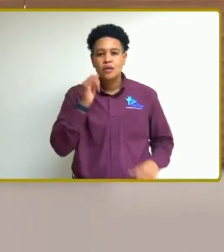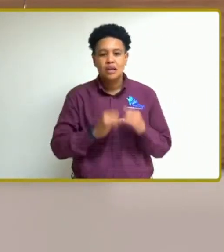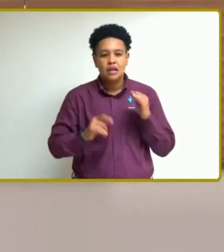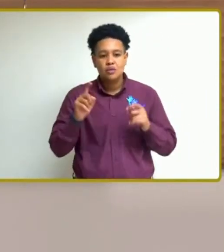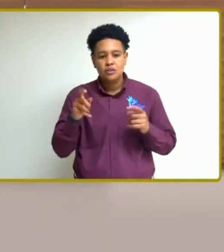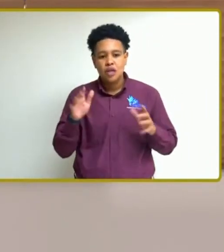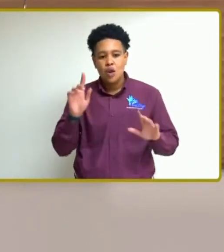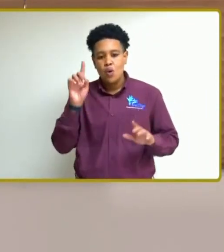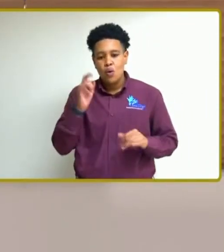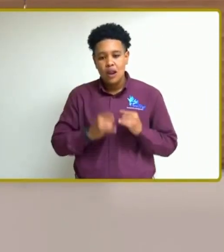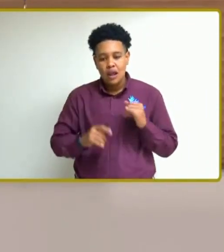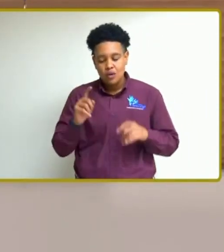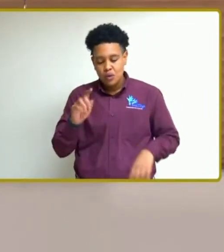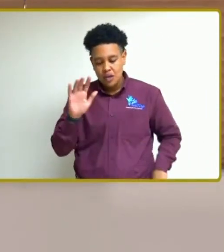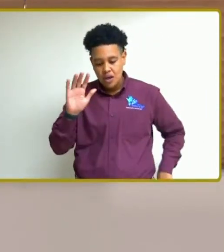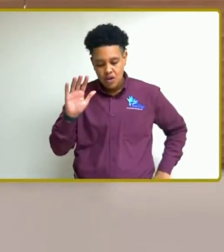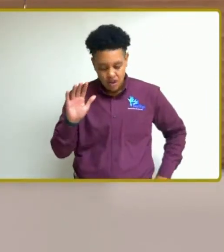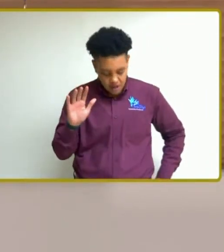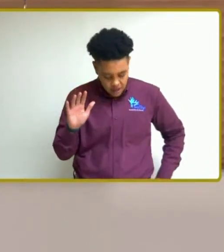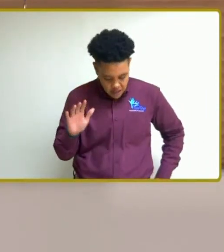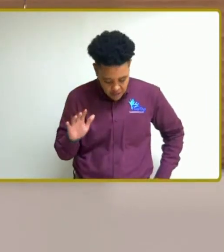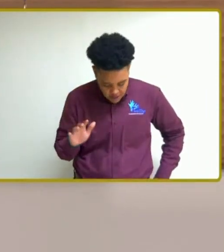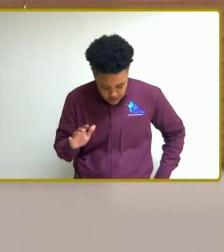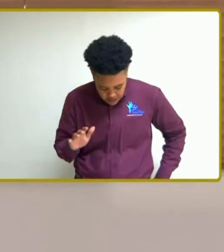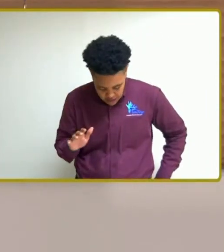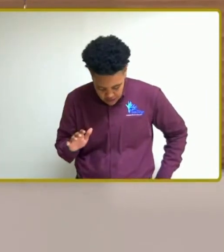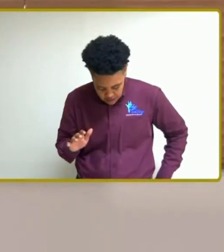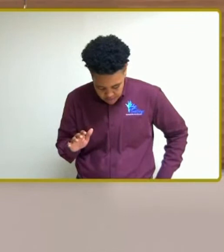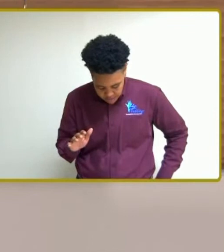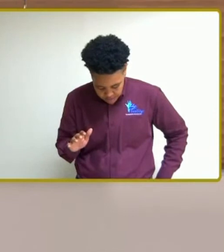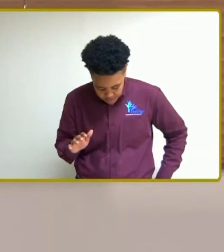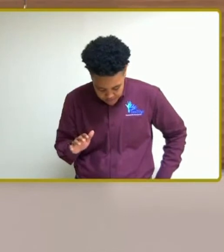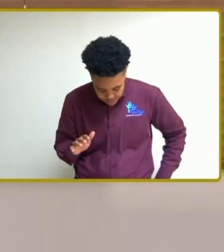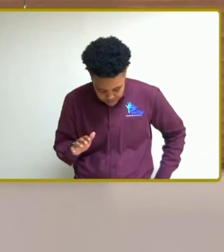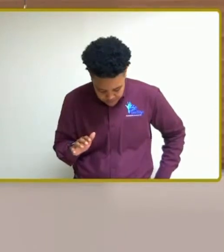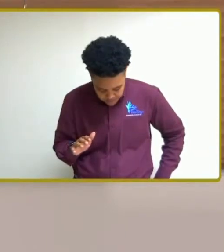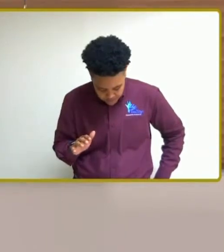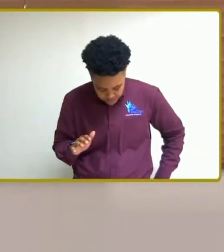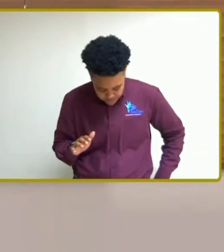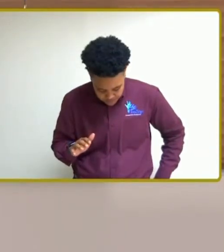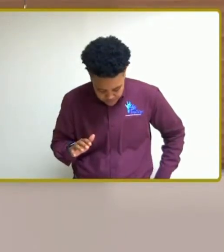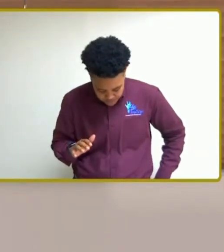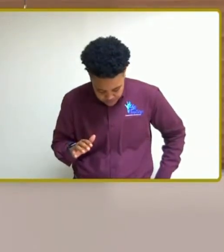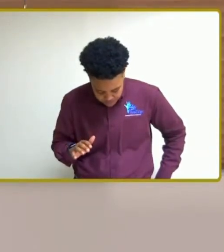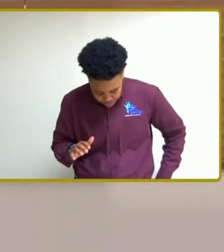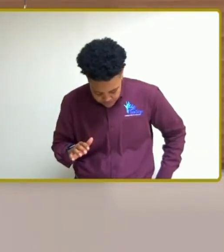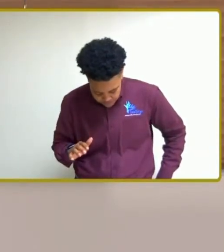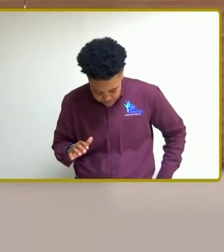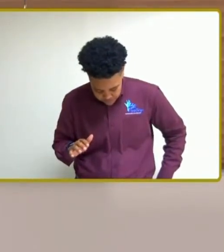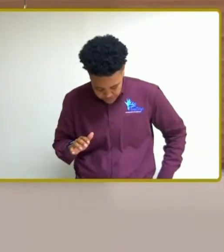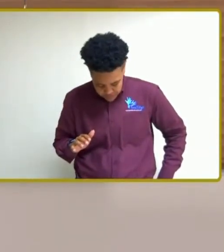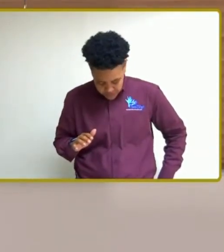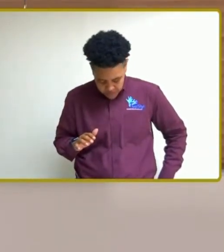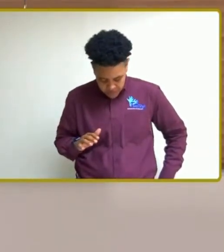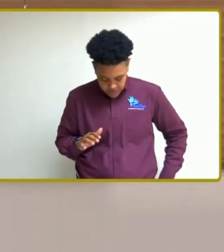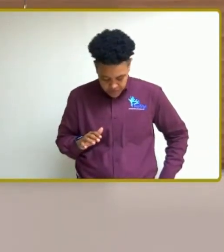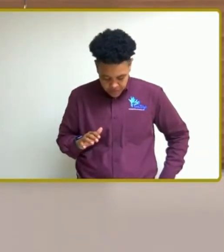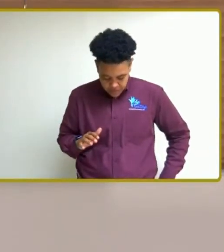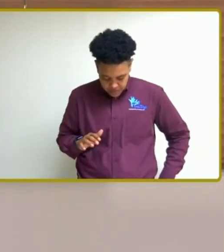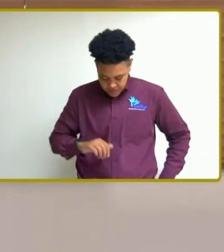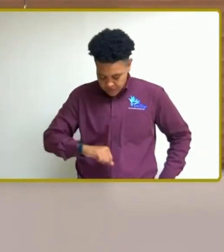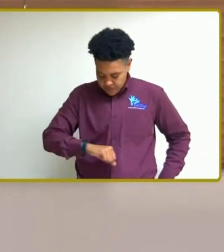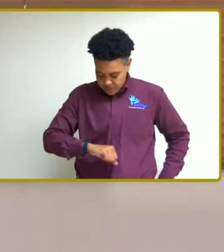All right, great. Right, for the vaccine, so for the take-up, say of the vaccines that we